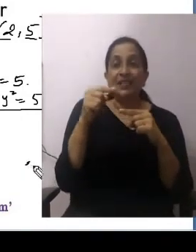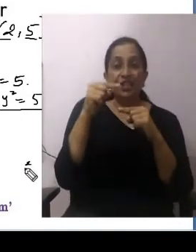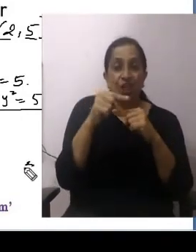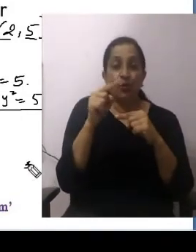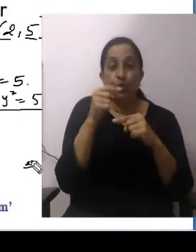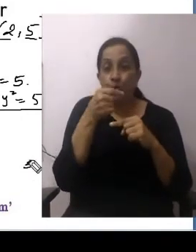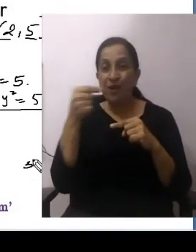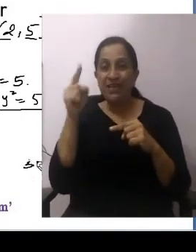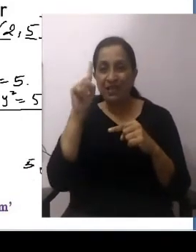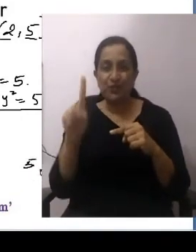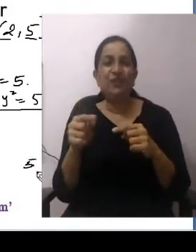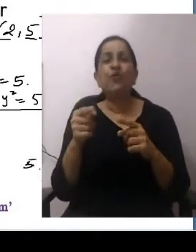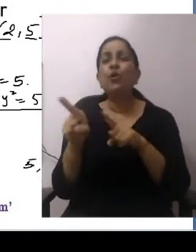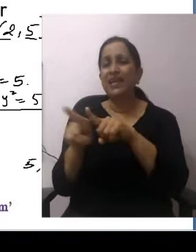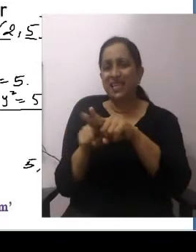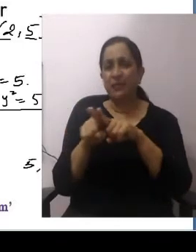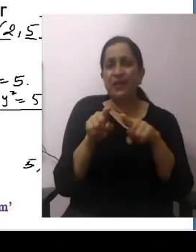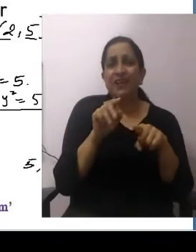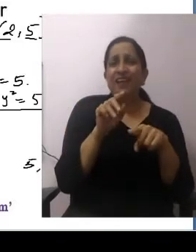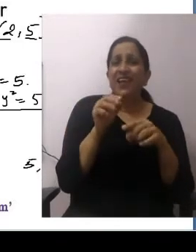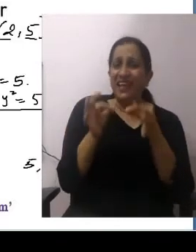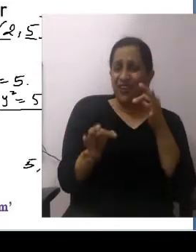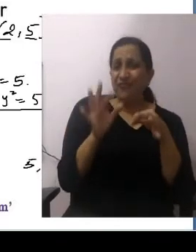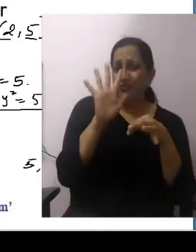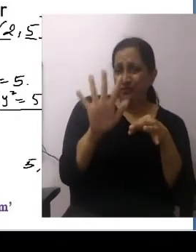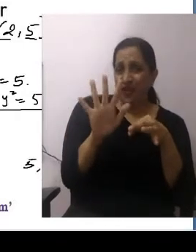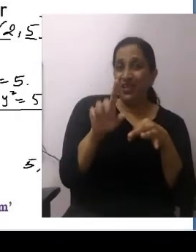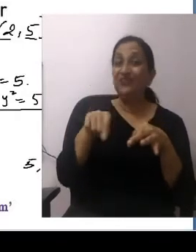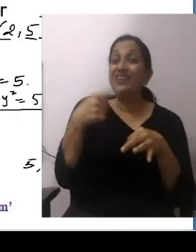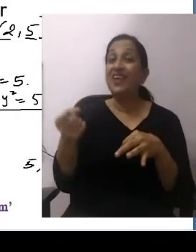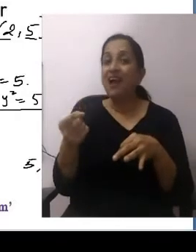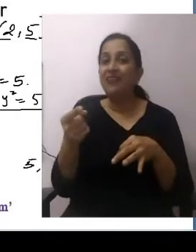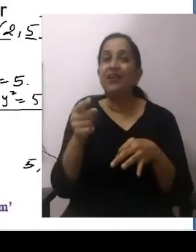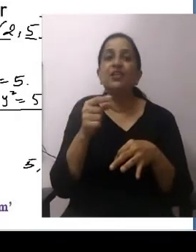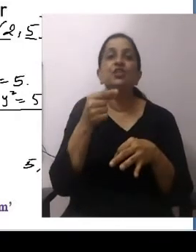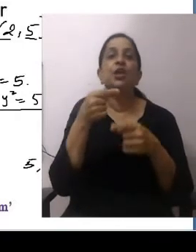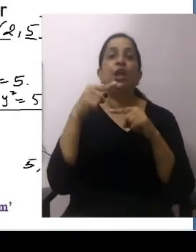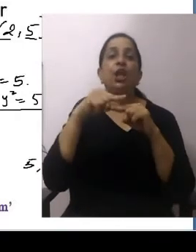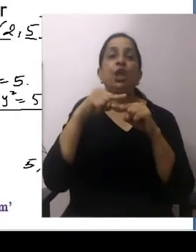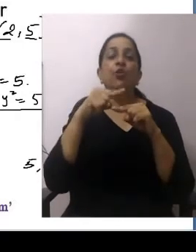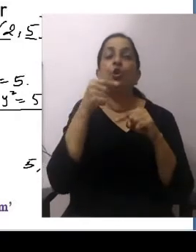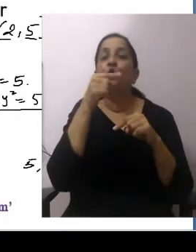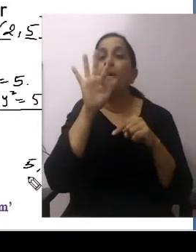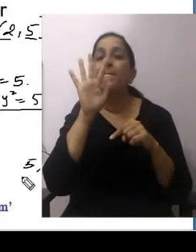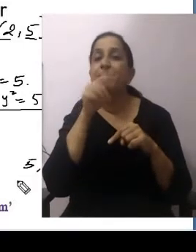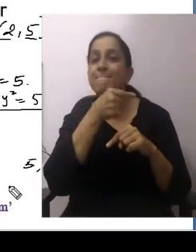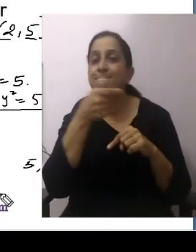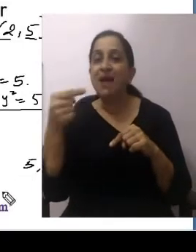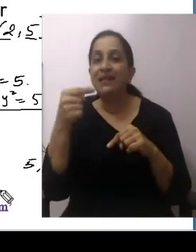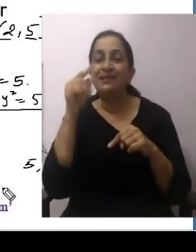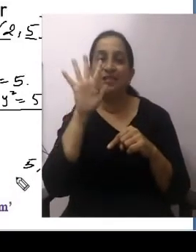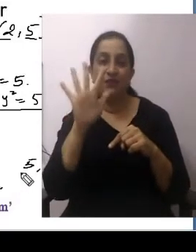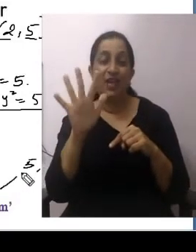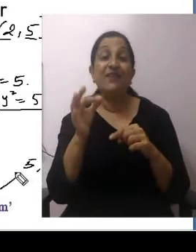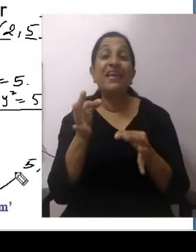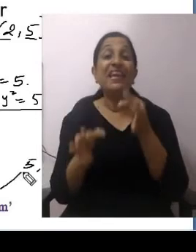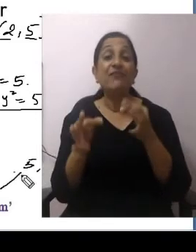5, then other will be minus 5 when they are perpendicular.